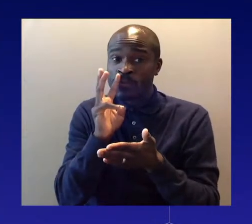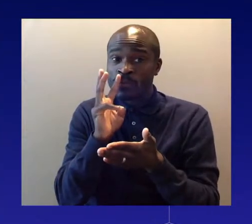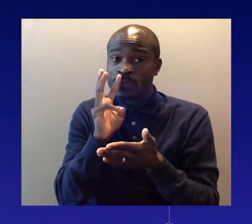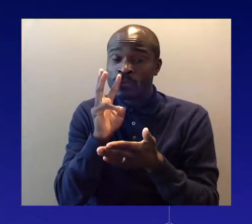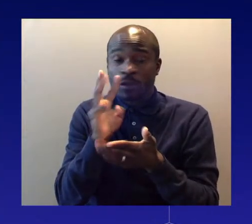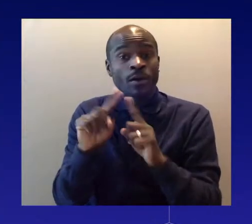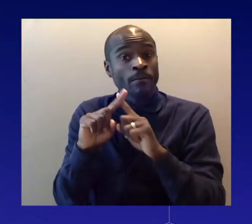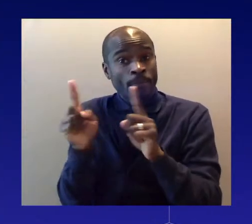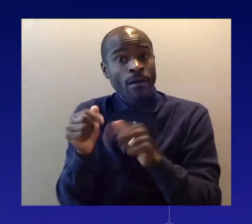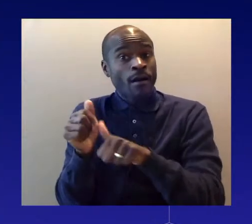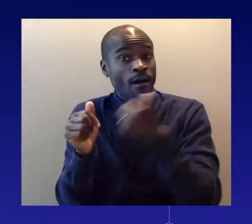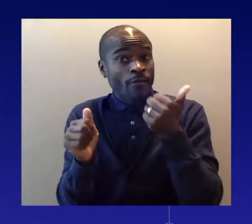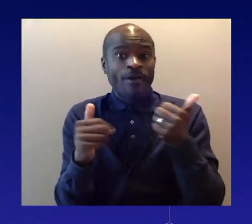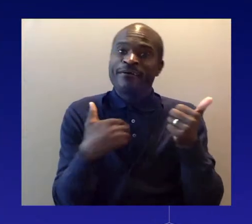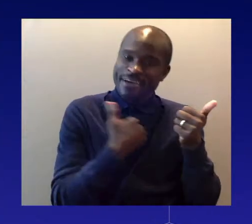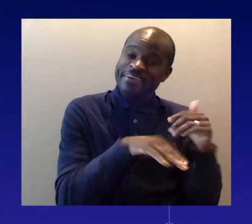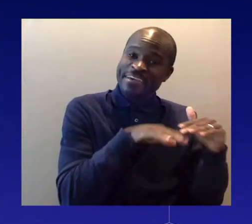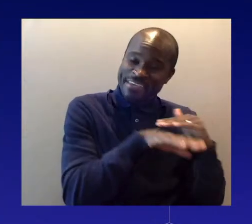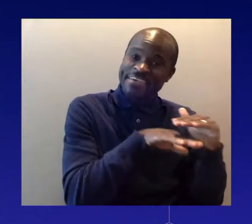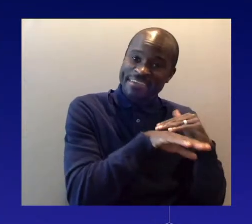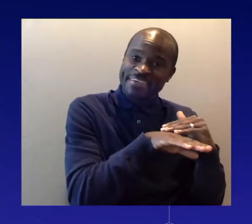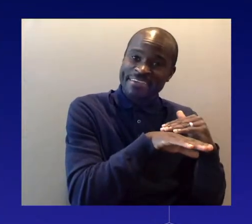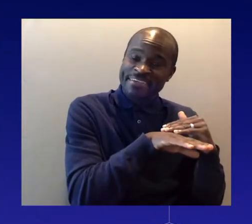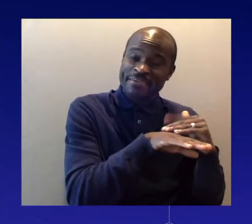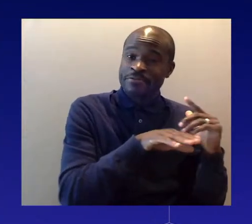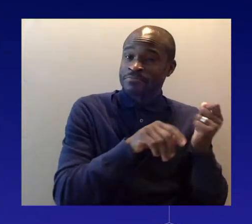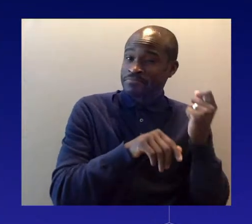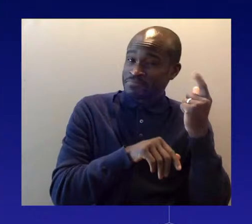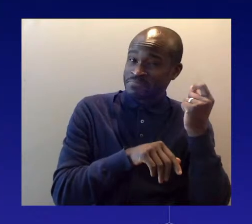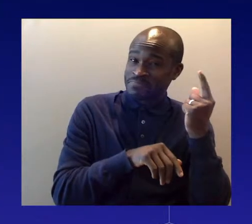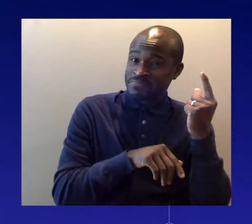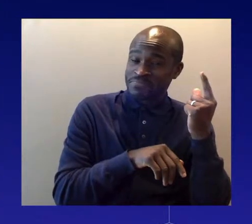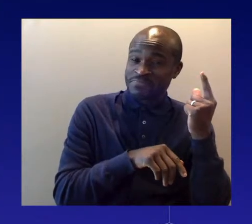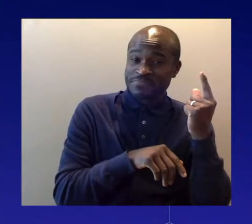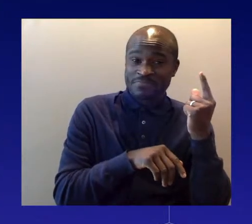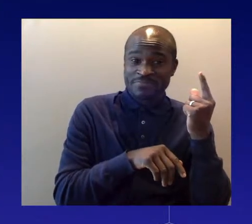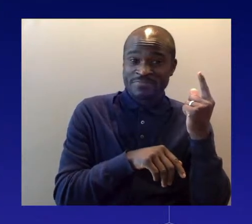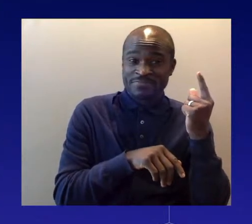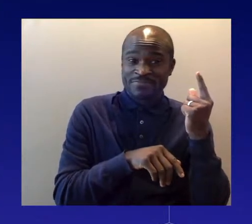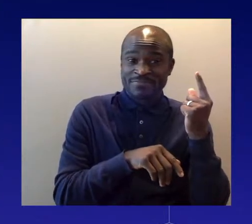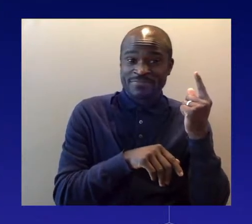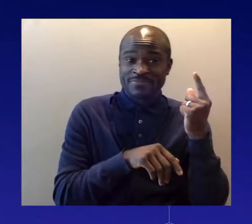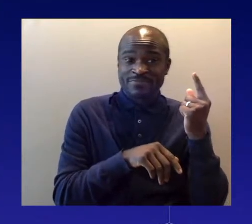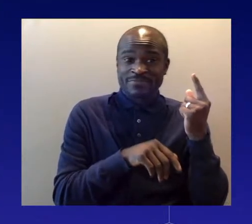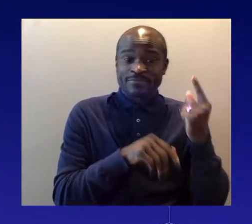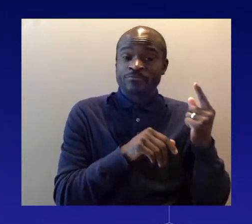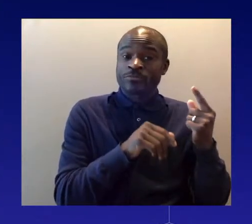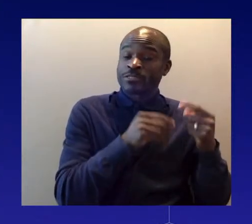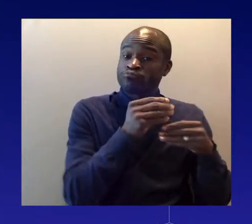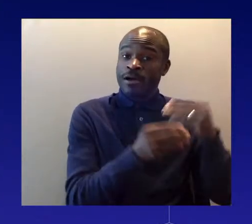access to clean drinking water. However, failed regulatory processes,